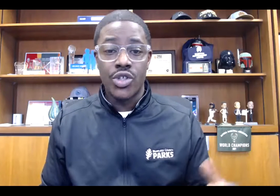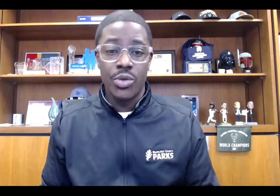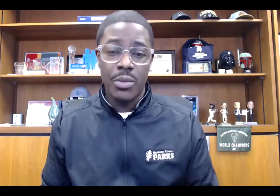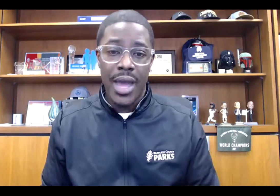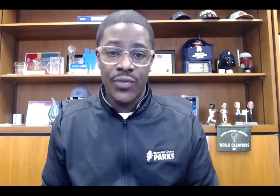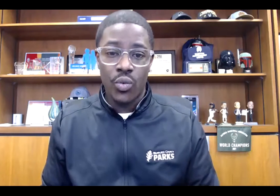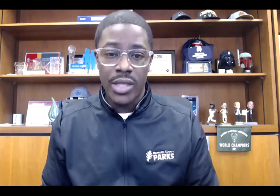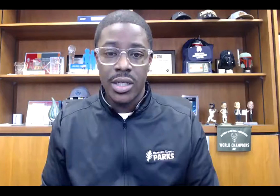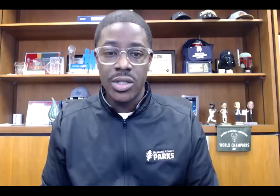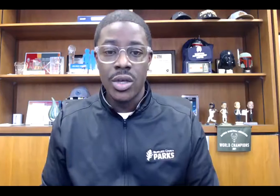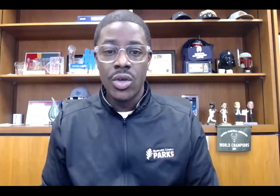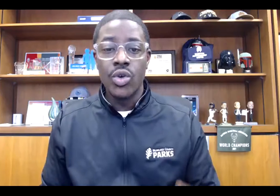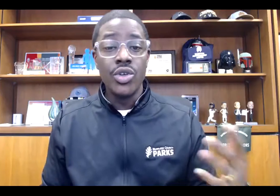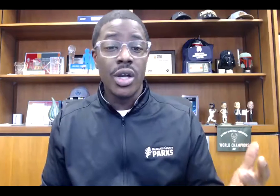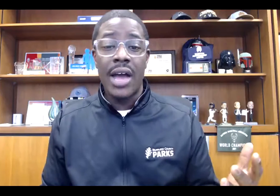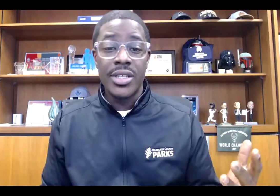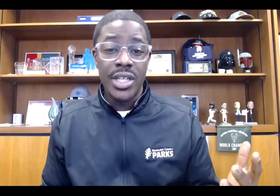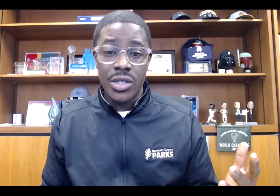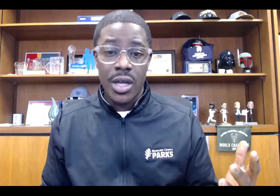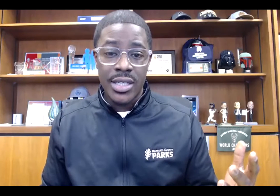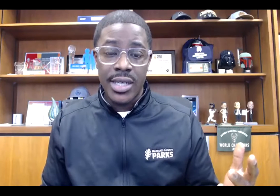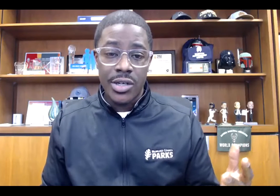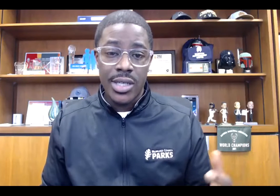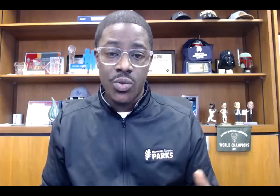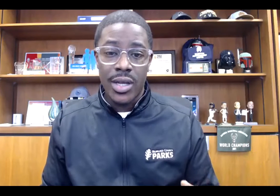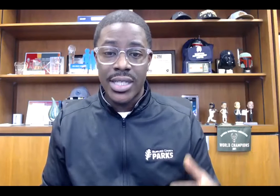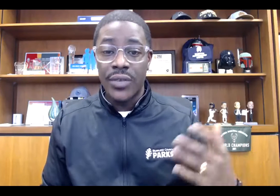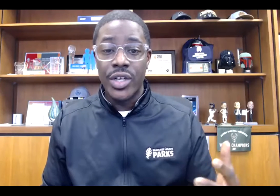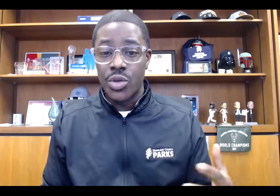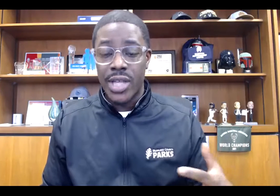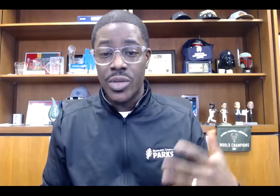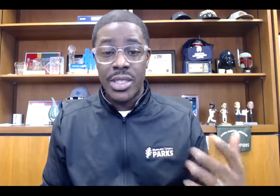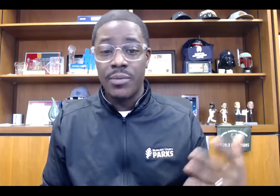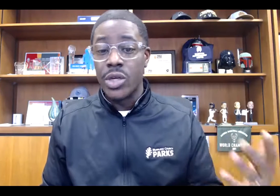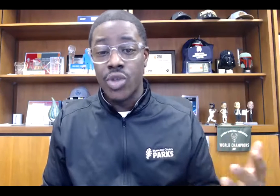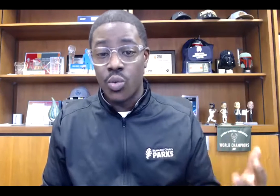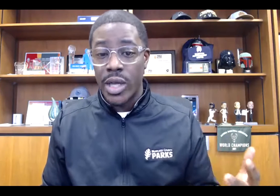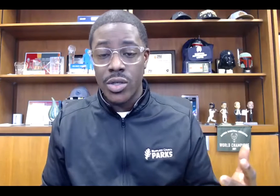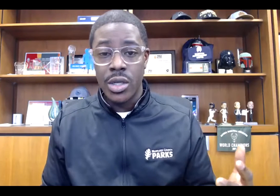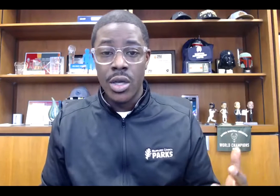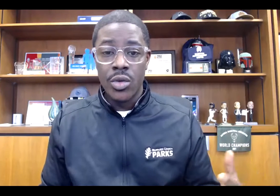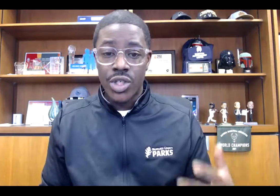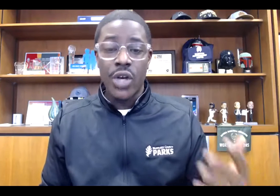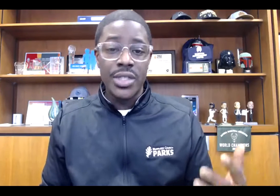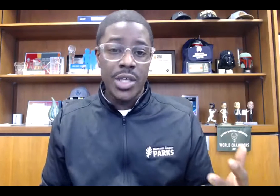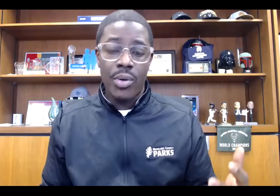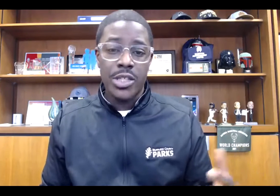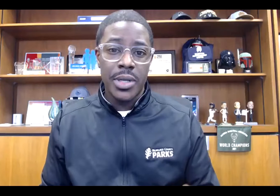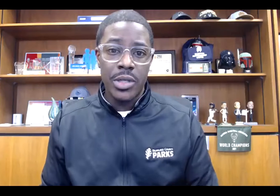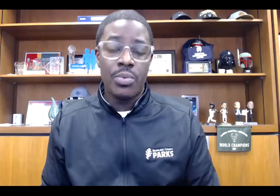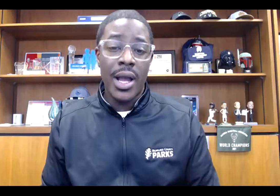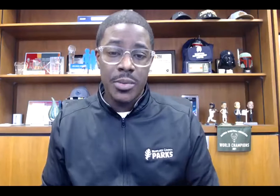also distributing masks for residents who use our county senior centers, as well as individuals that receive Meals on Wheels, which